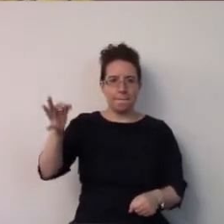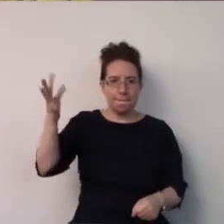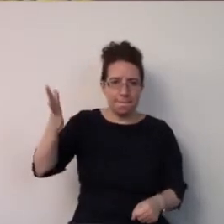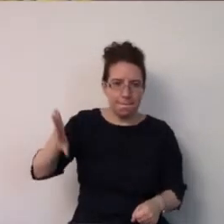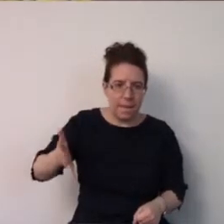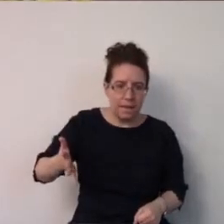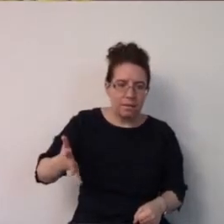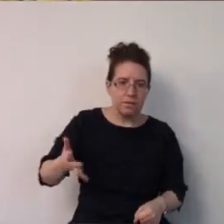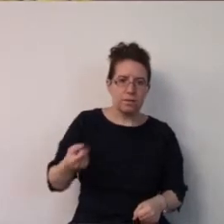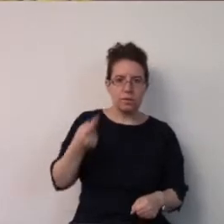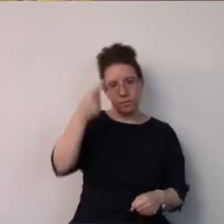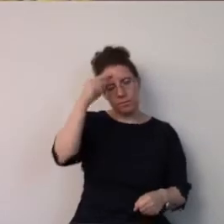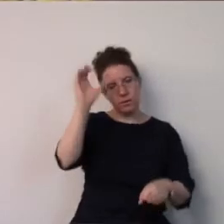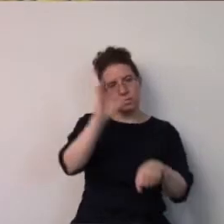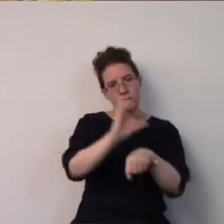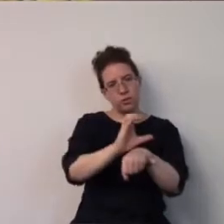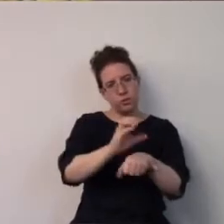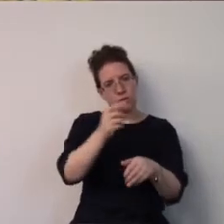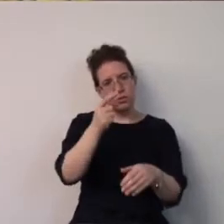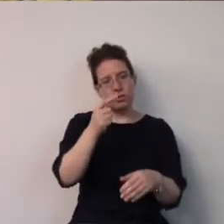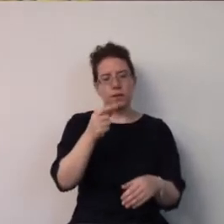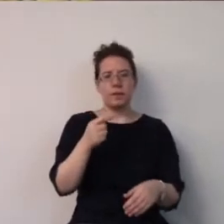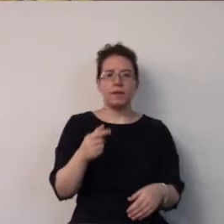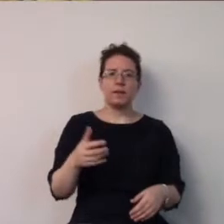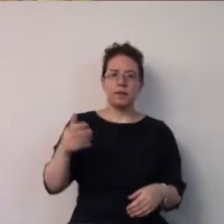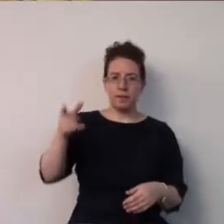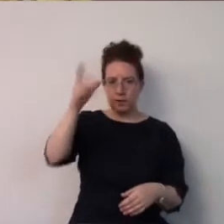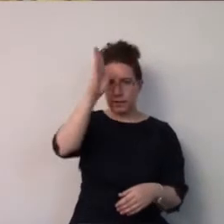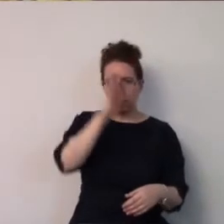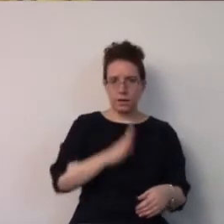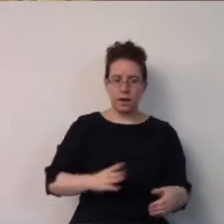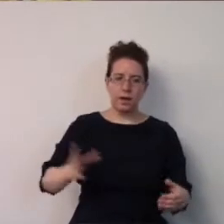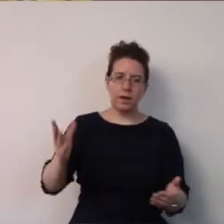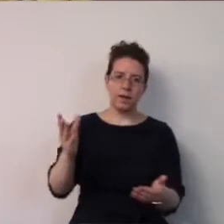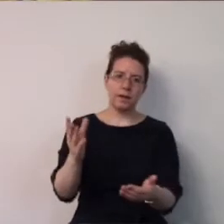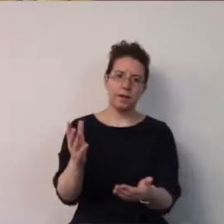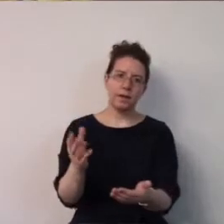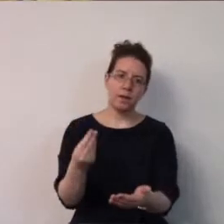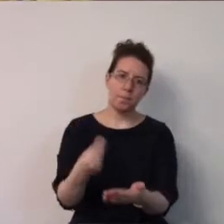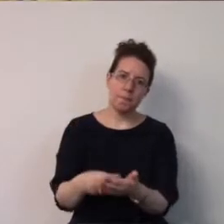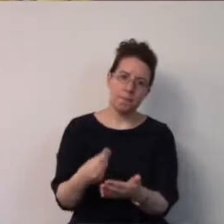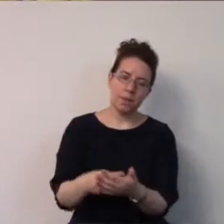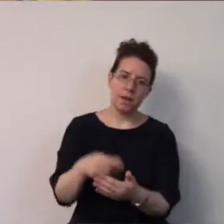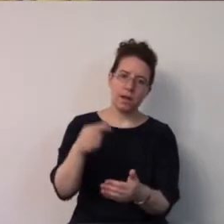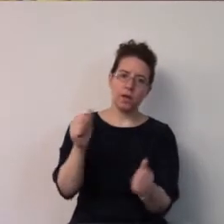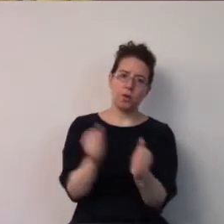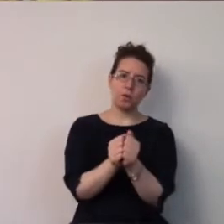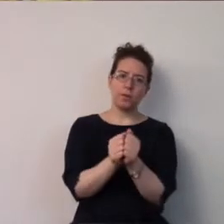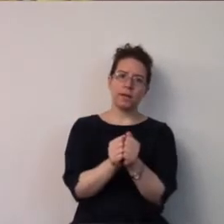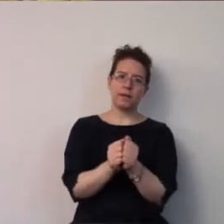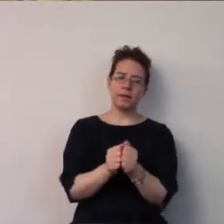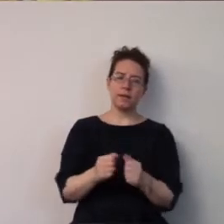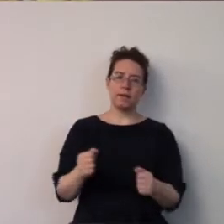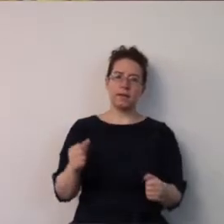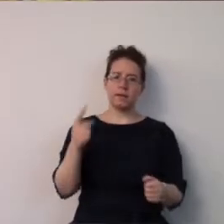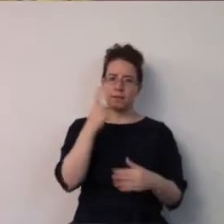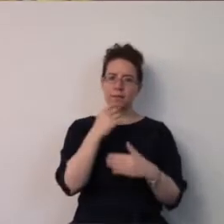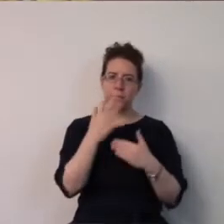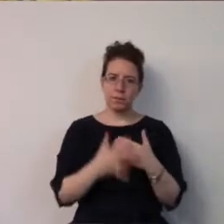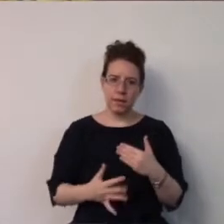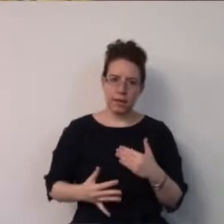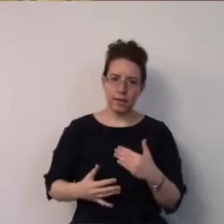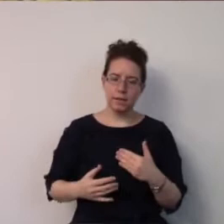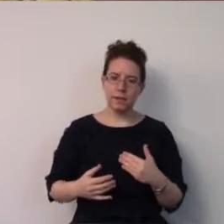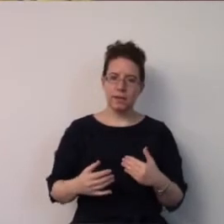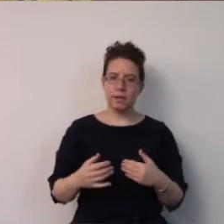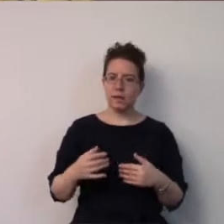shall grievous wolves enter in among you, not sparing the flock. They're not going to care